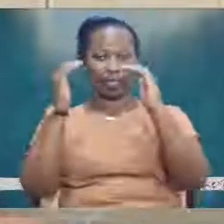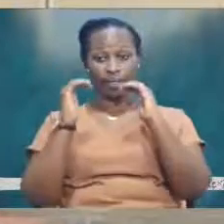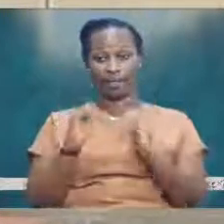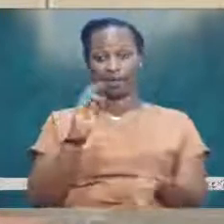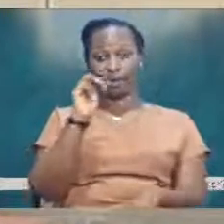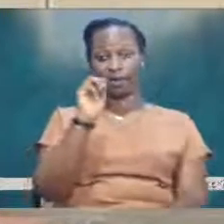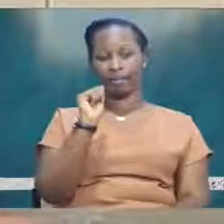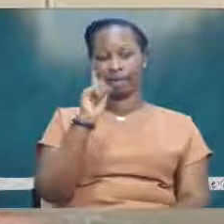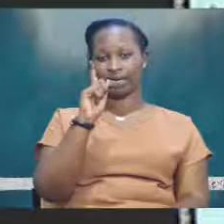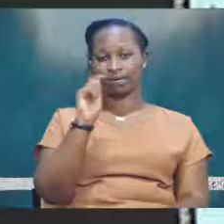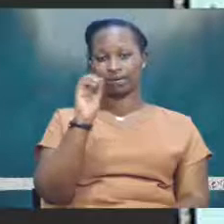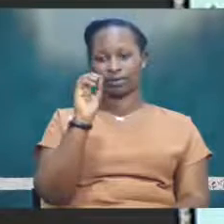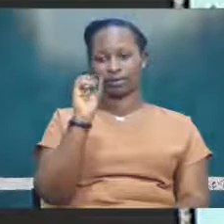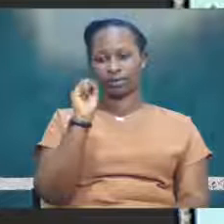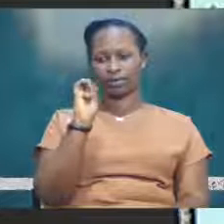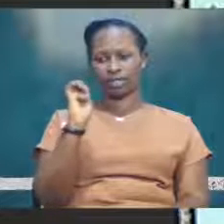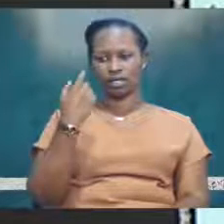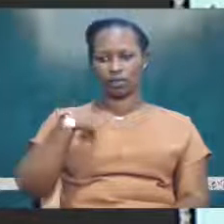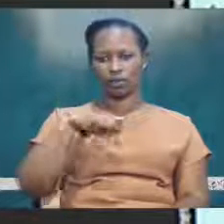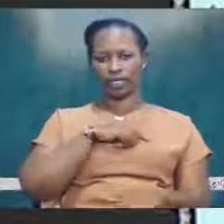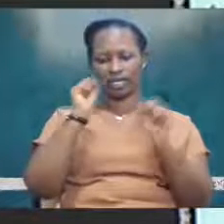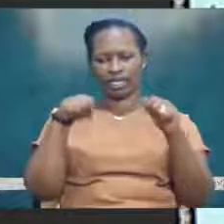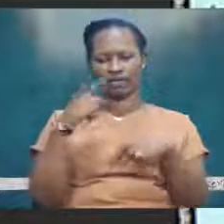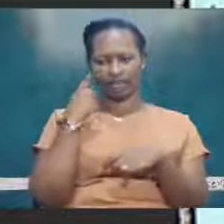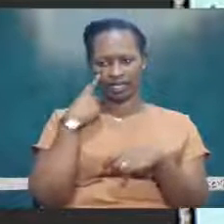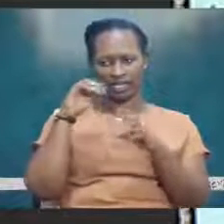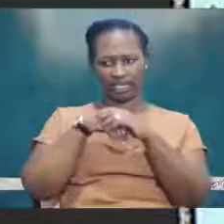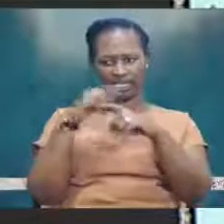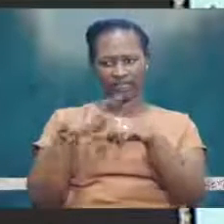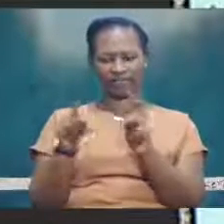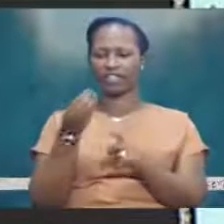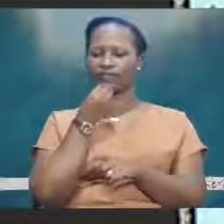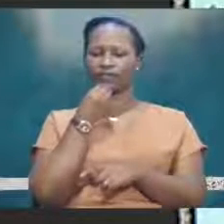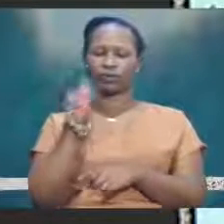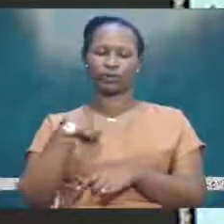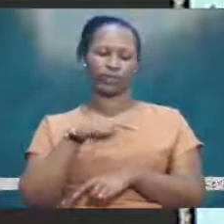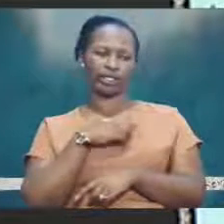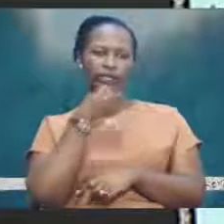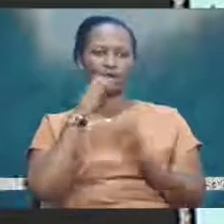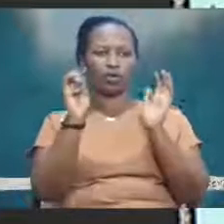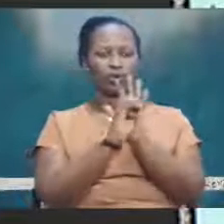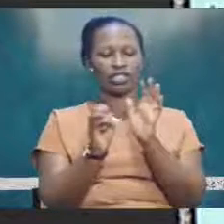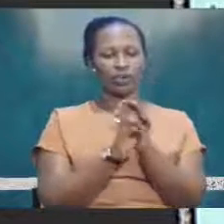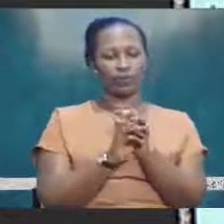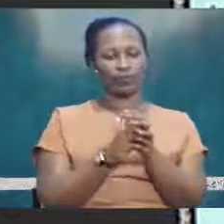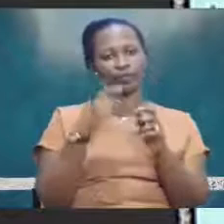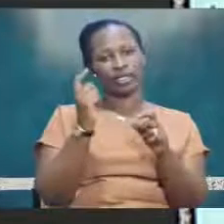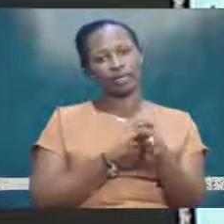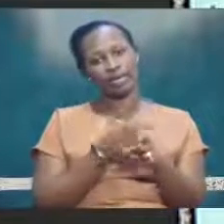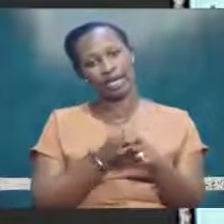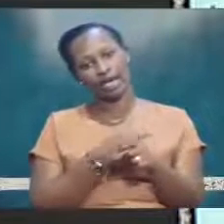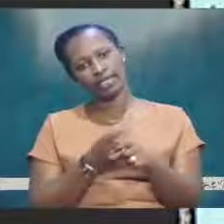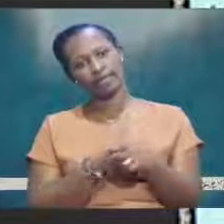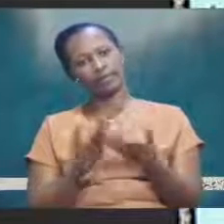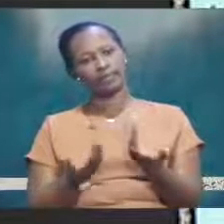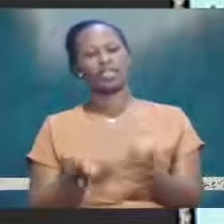Then maltose, we can find it in different foods we eat. Like when you eat potatoes, when you eat